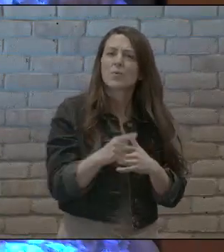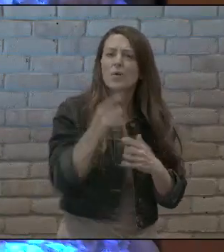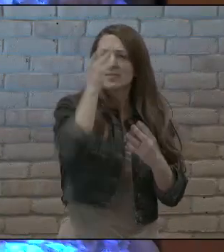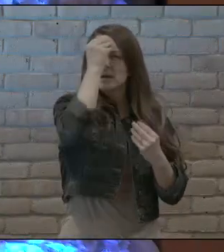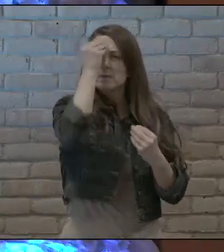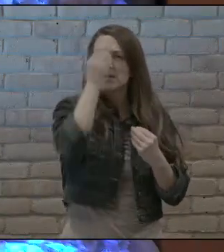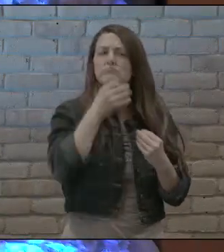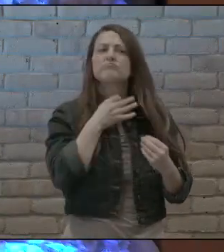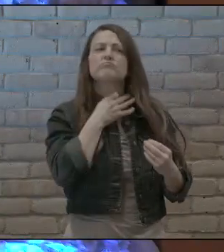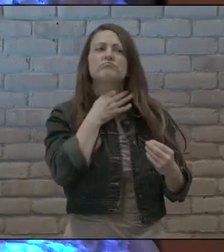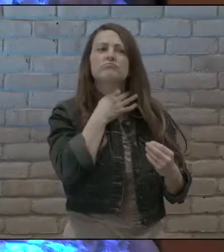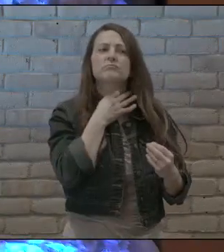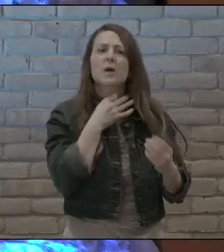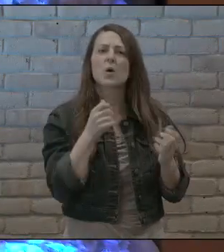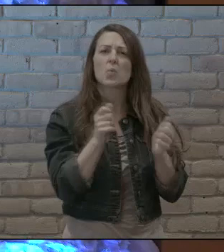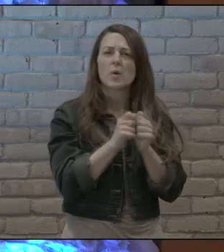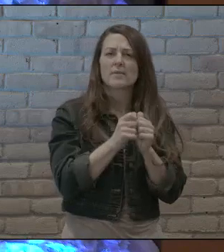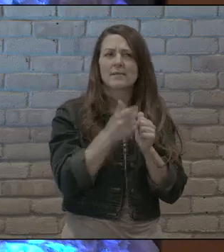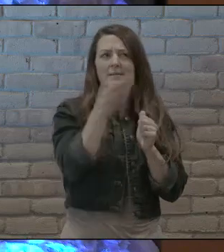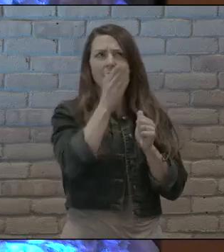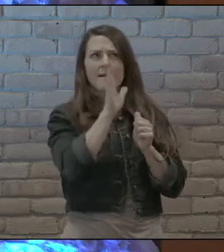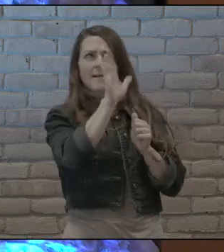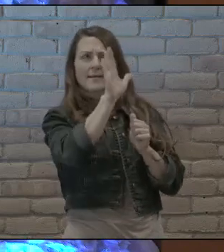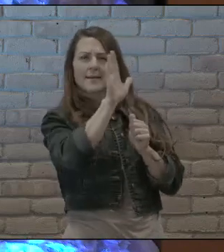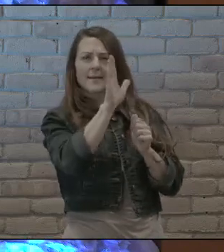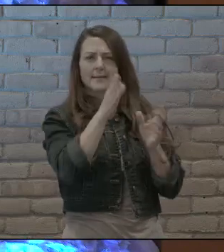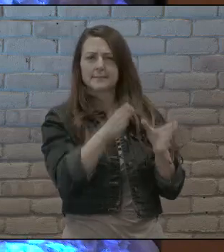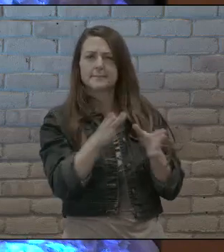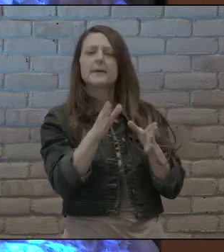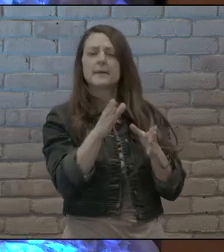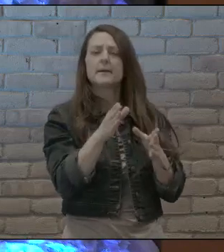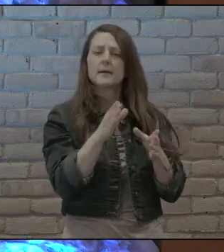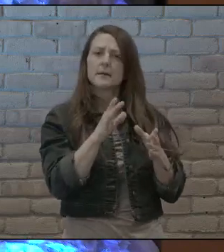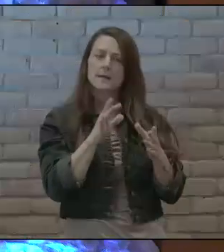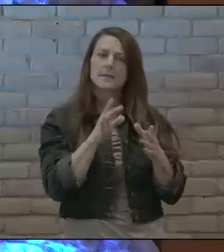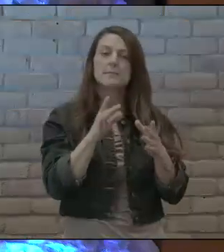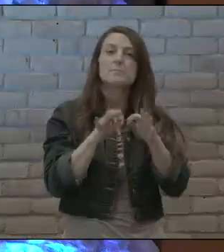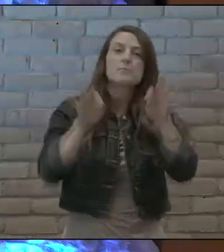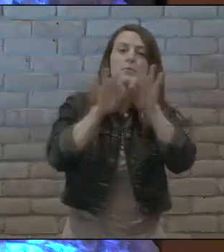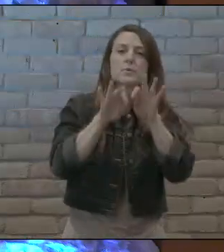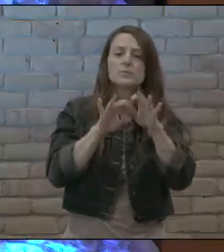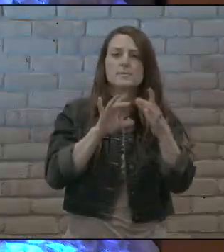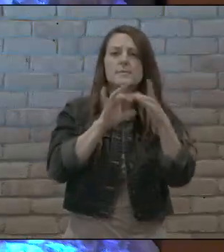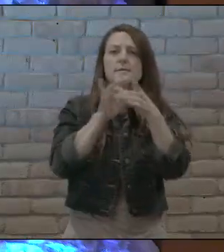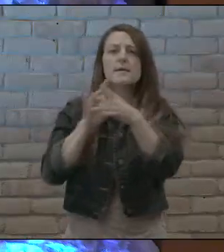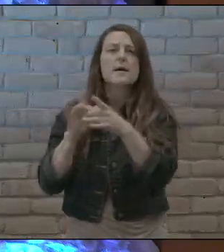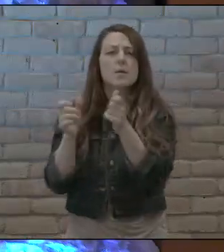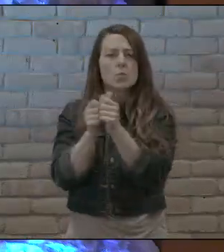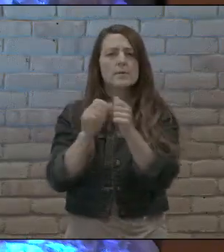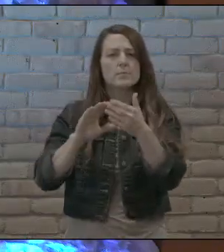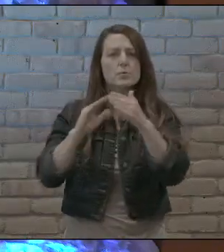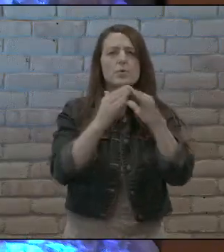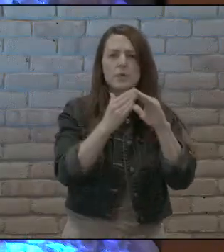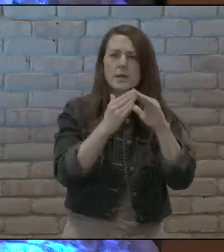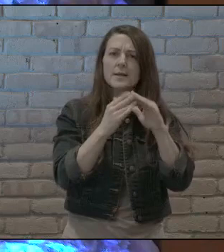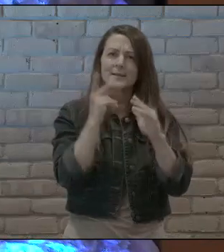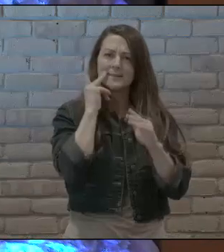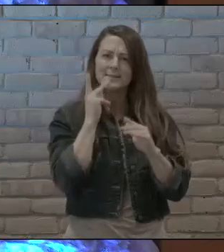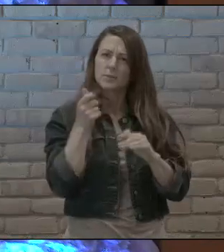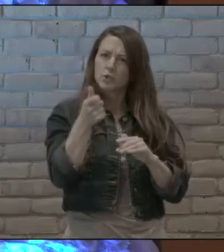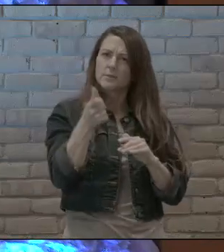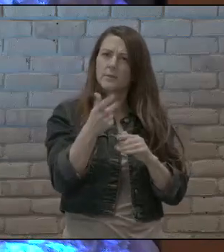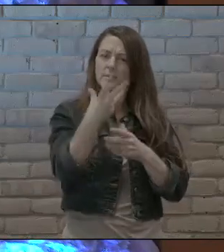things of God, the importance of connecting with the community of God and seeing yourself as part of God's story, really leaning into worship